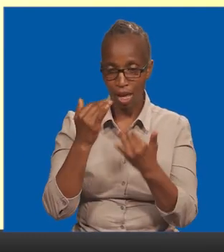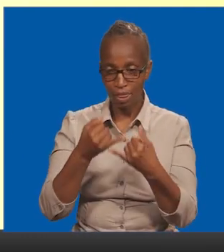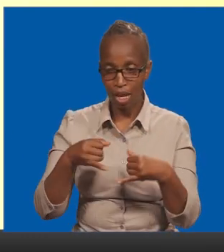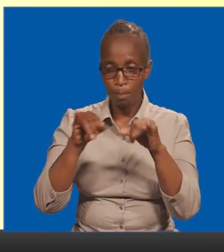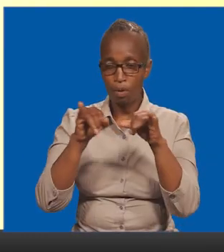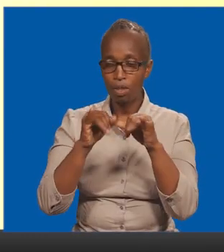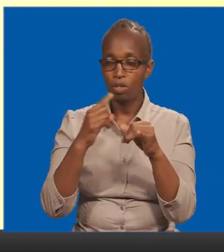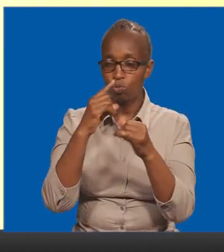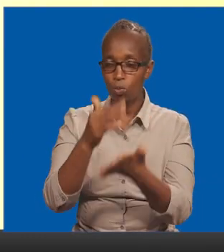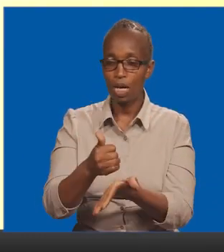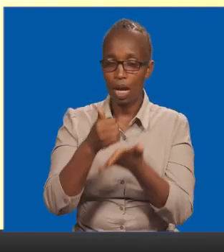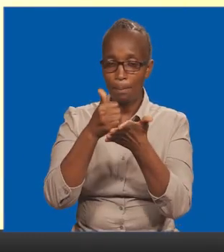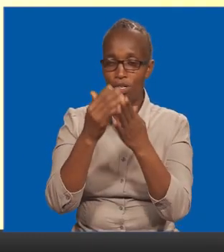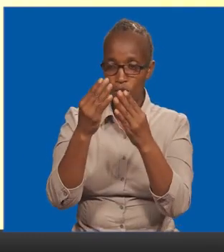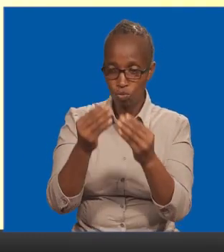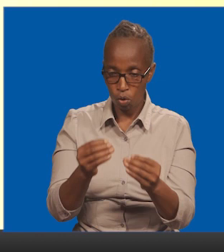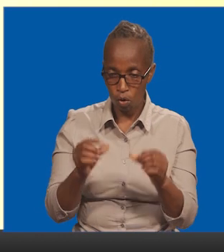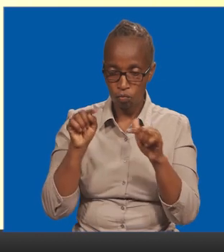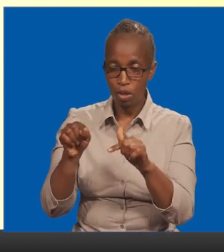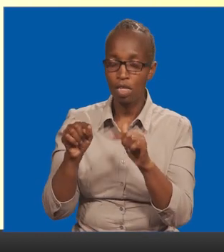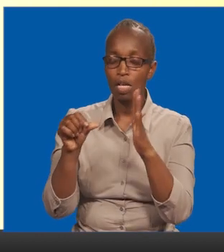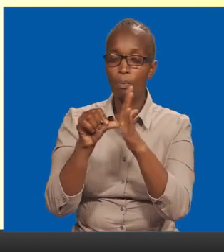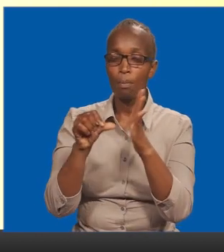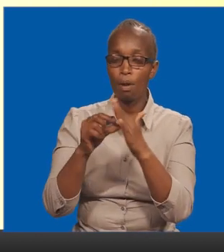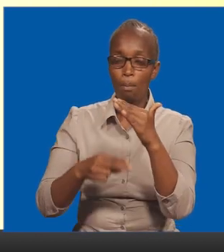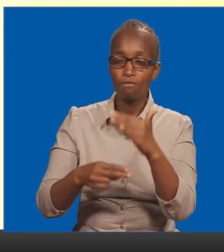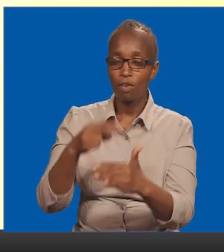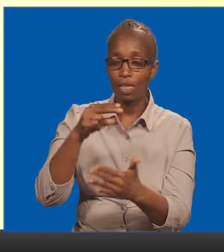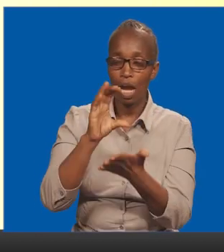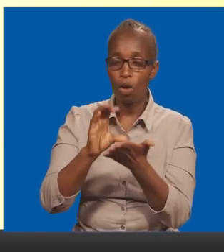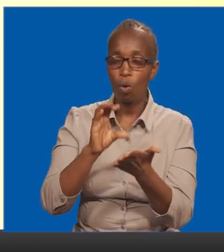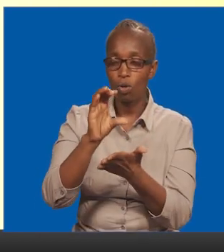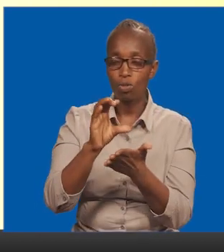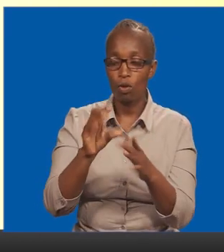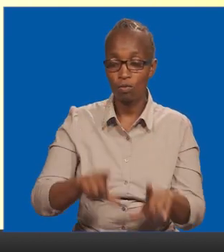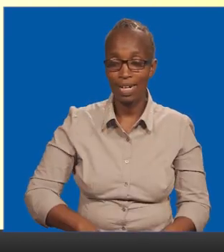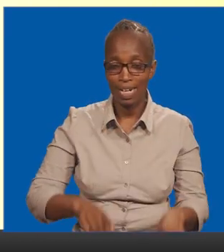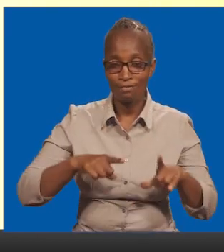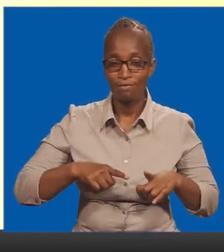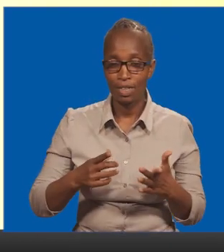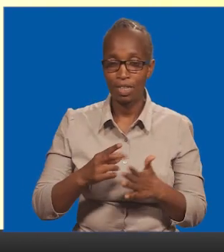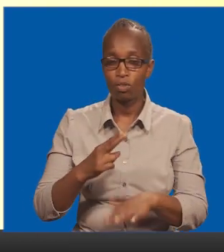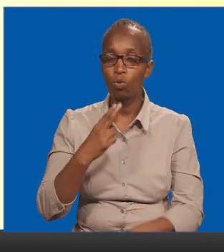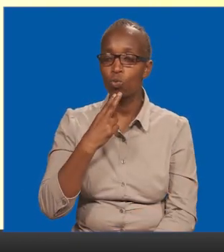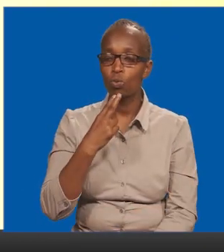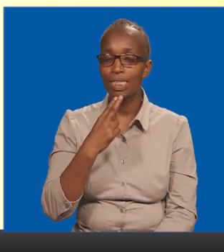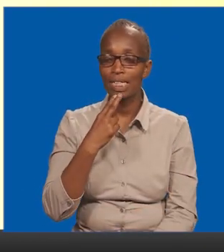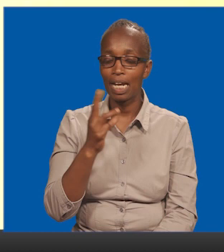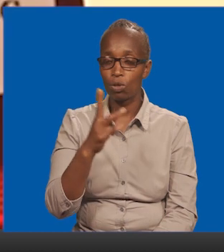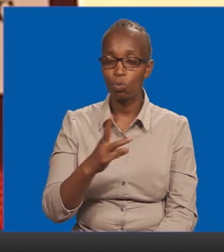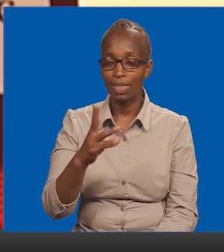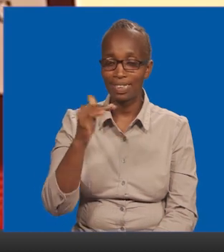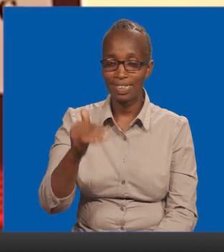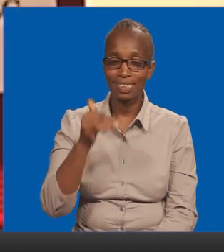us um crack this matter of the High Cost of Living during the Roundtable discussions